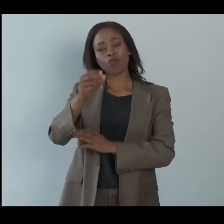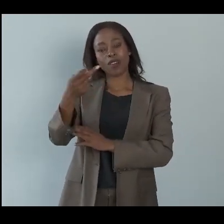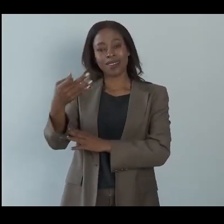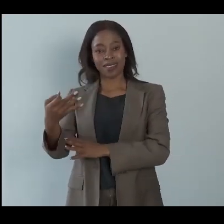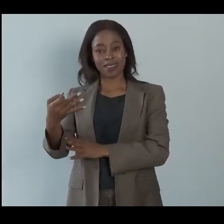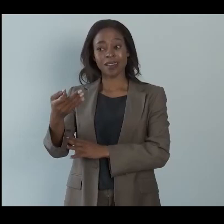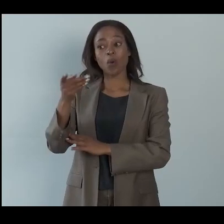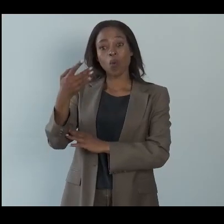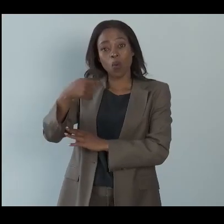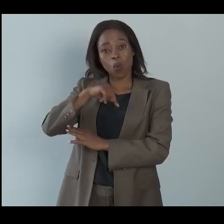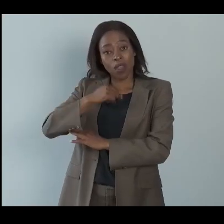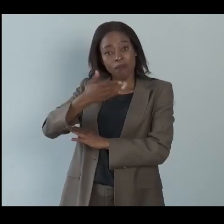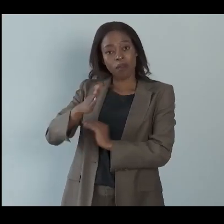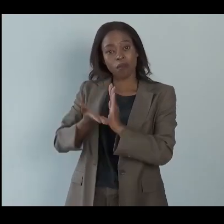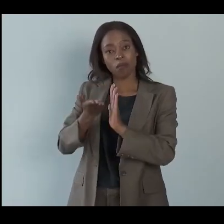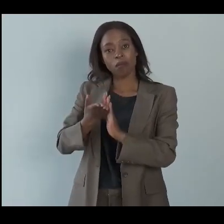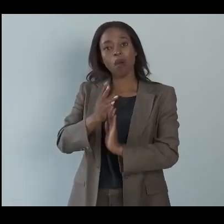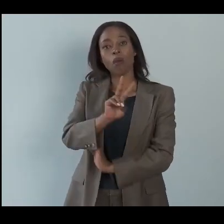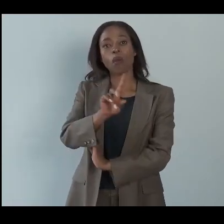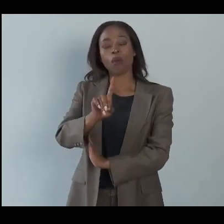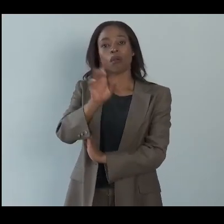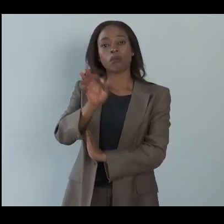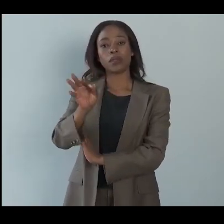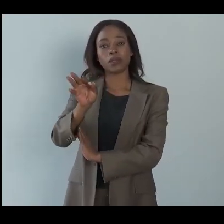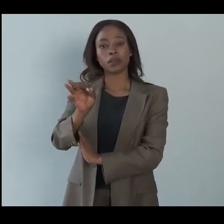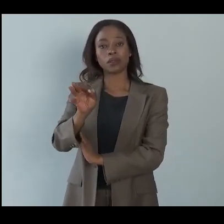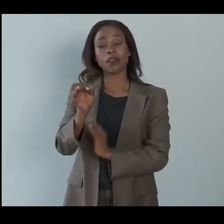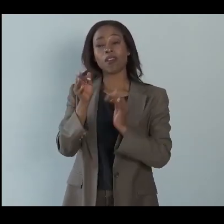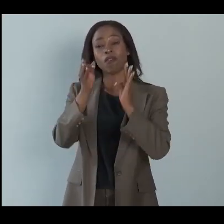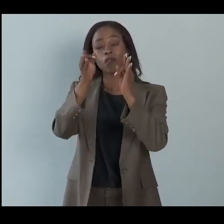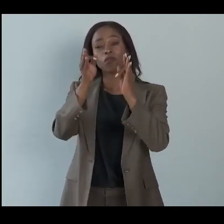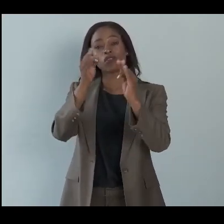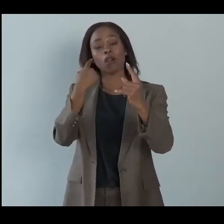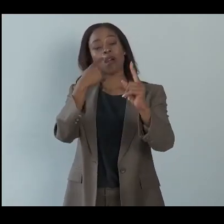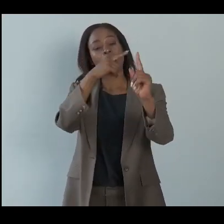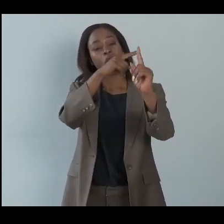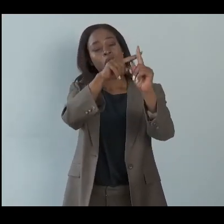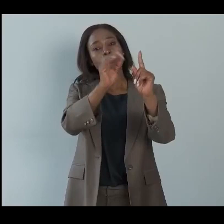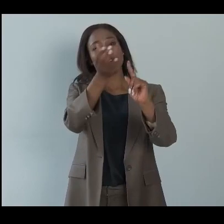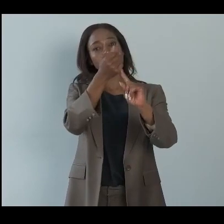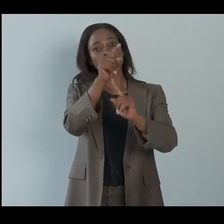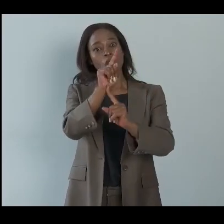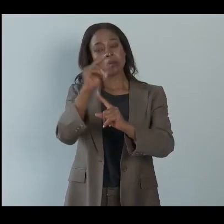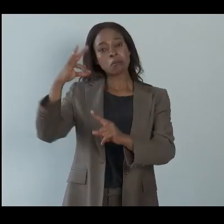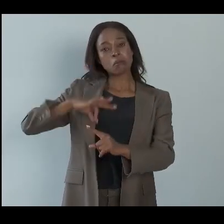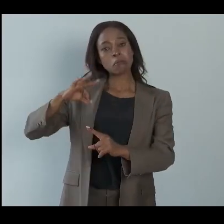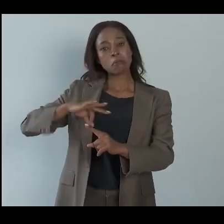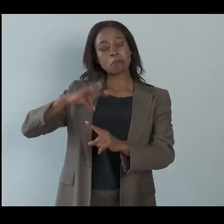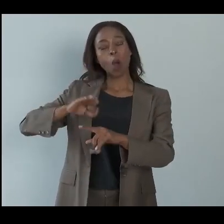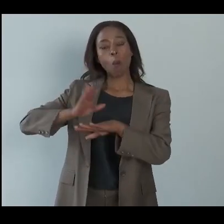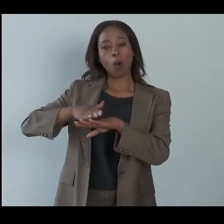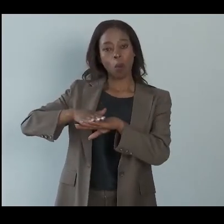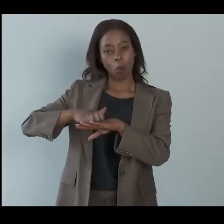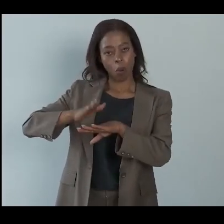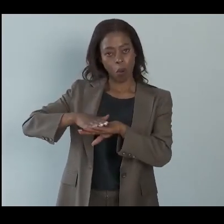improved 21%. Going forward, we are looking at driving long-term profitable annuity revenue growth through